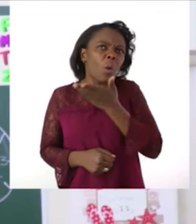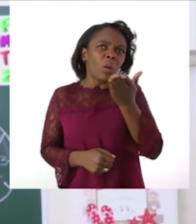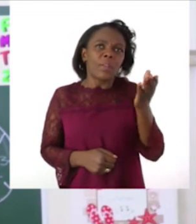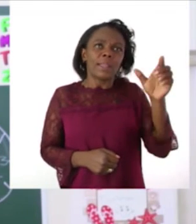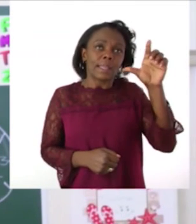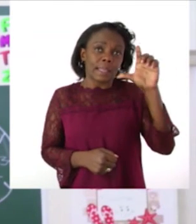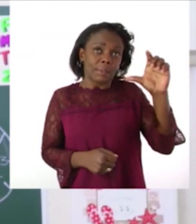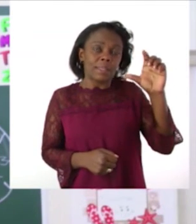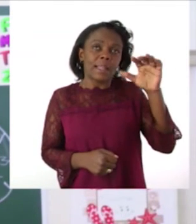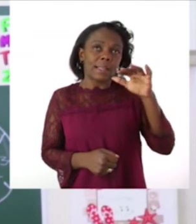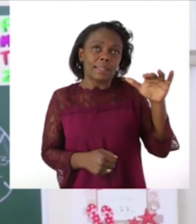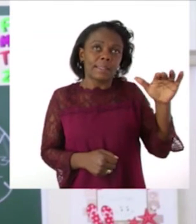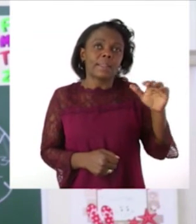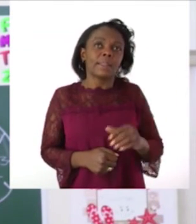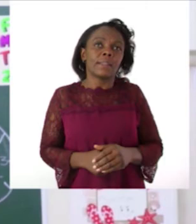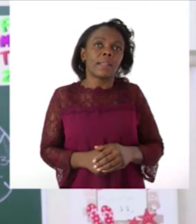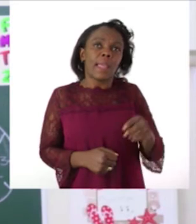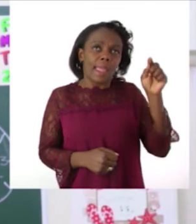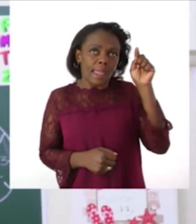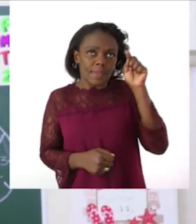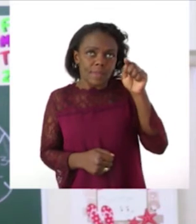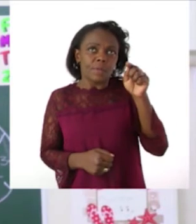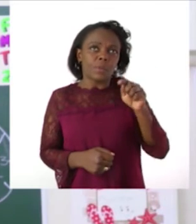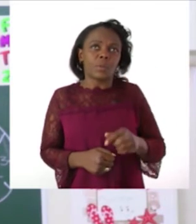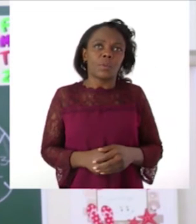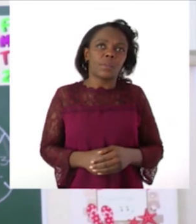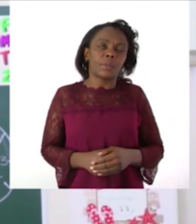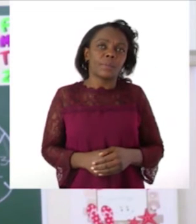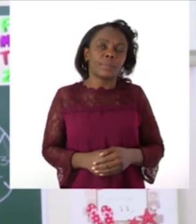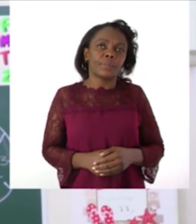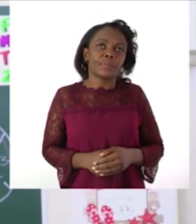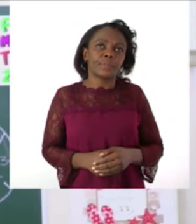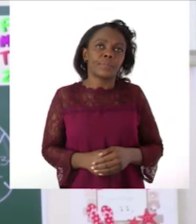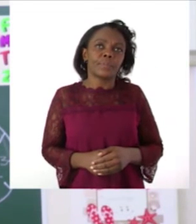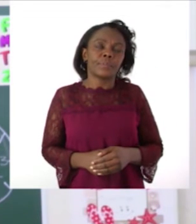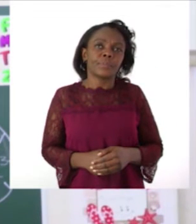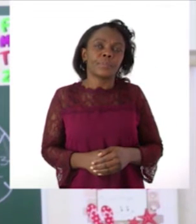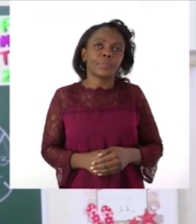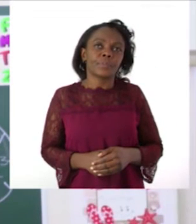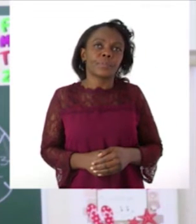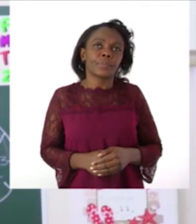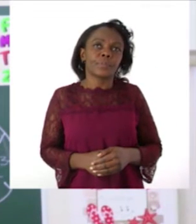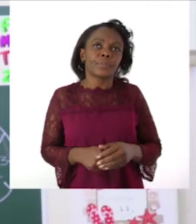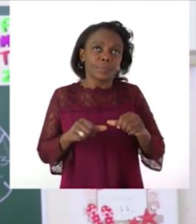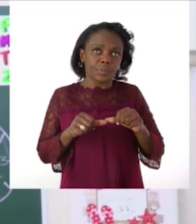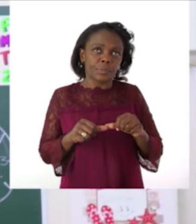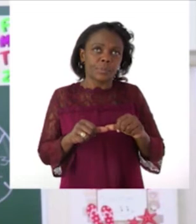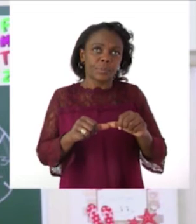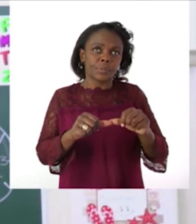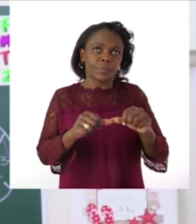circle with a capital letter, and the full stops. Okay, now we'll continue.